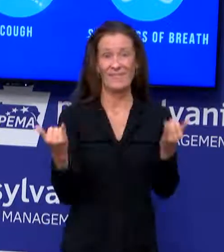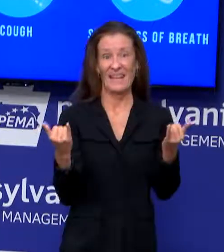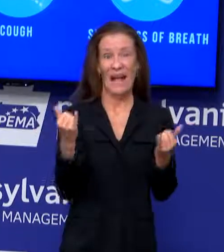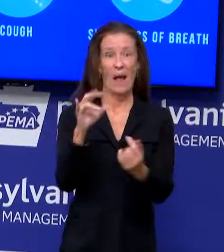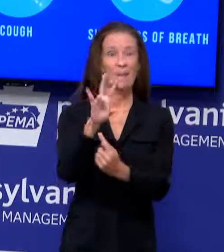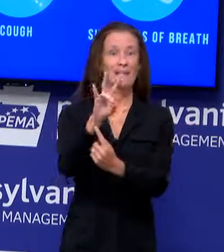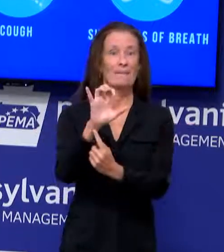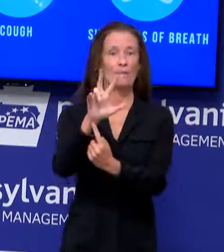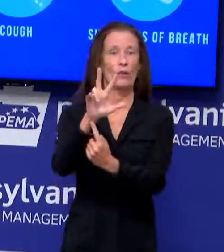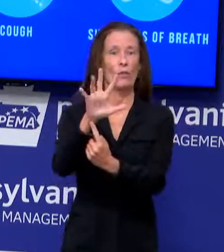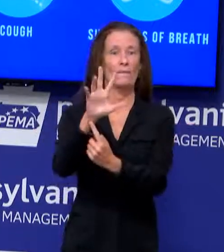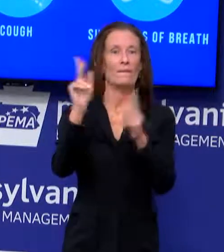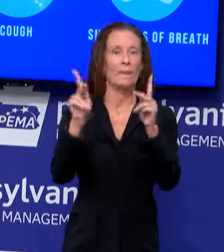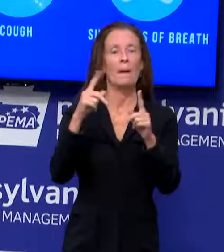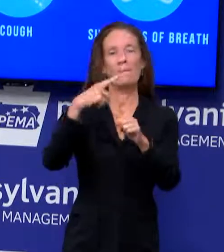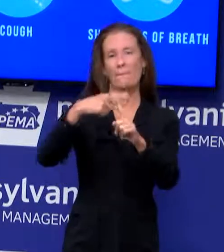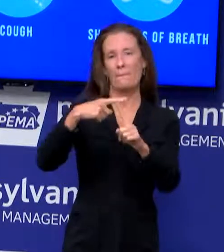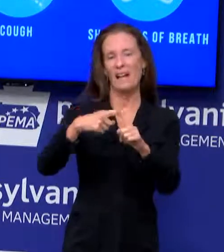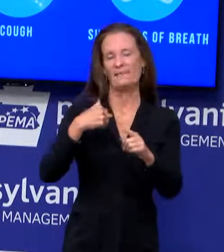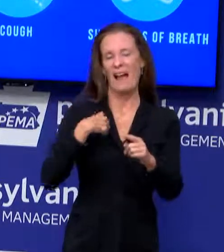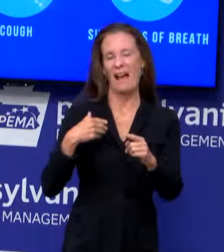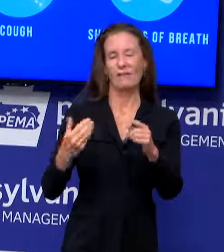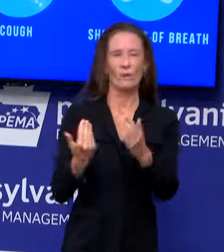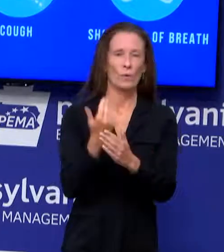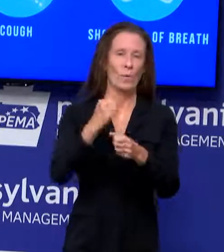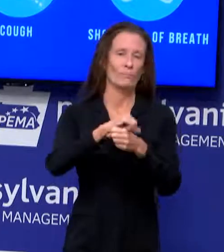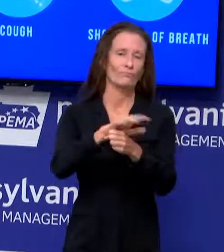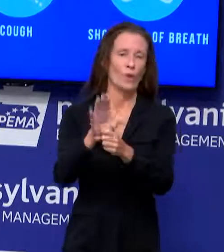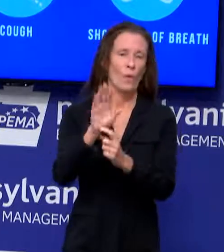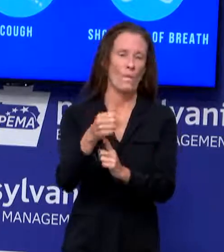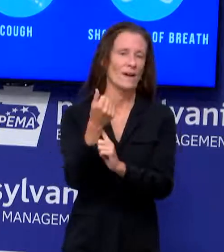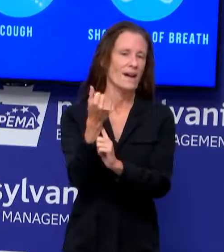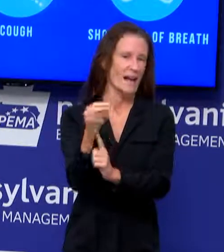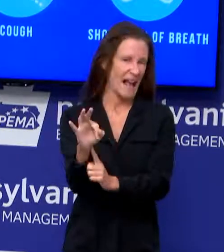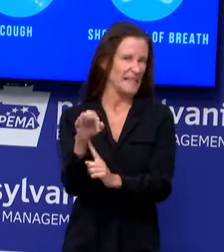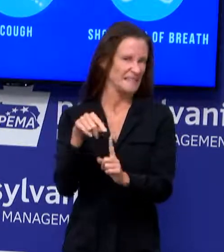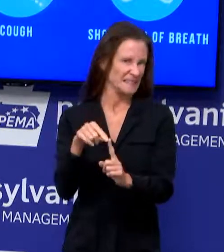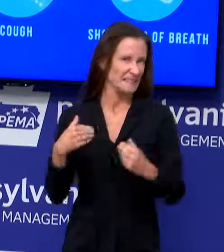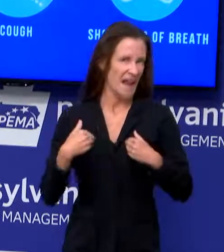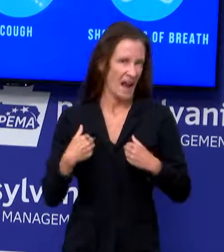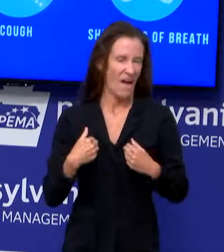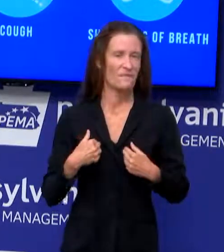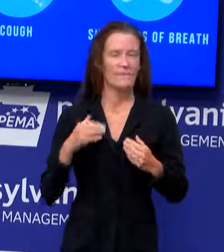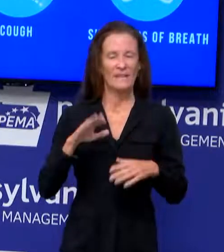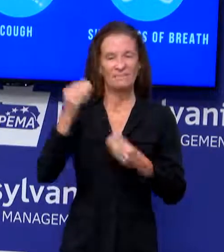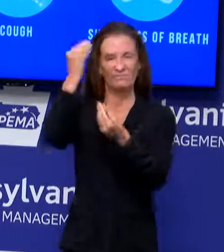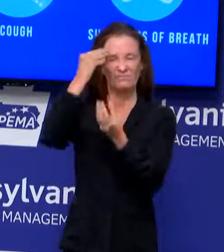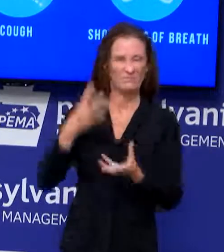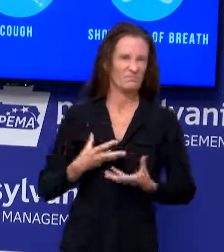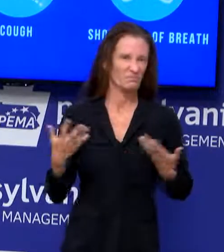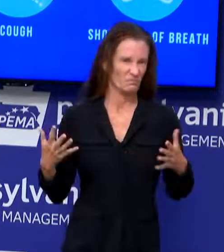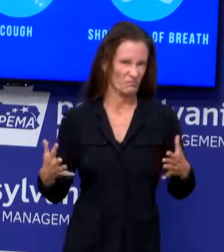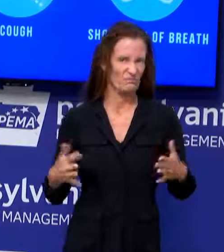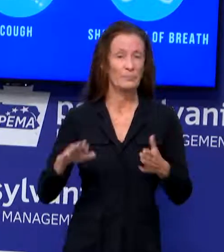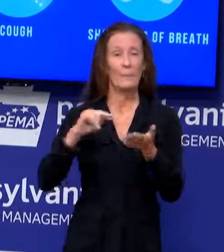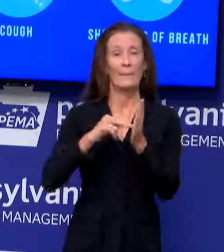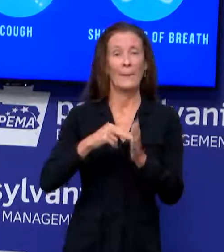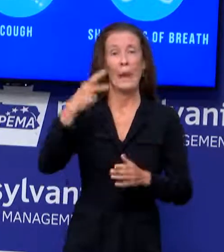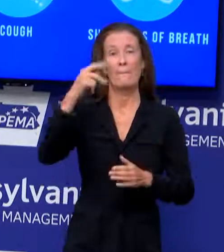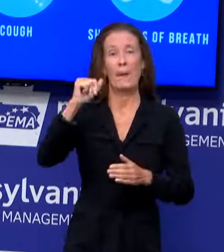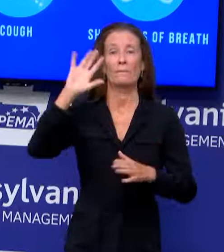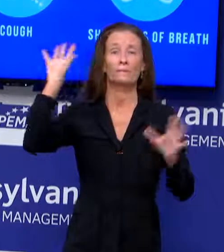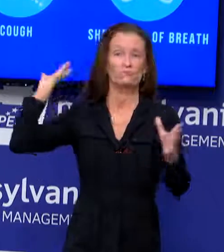735 additional cases of COVID-19 that have been reported. This brings our statewide